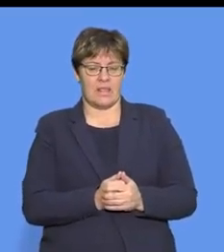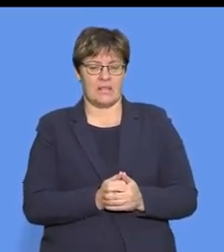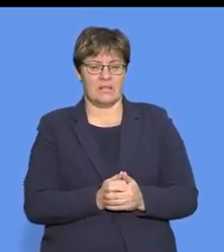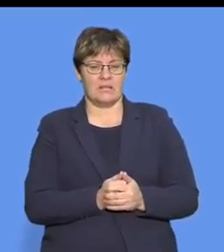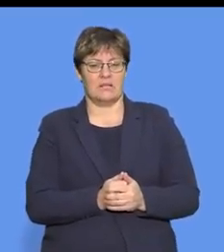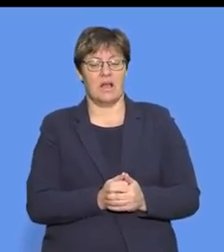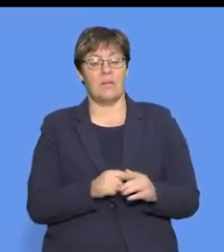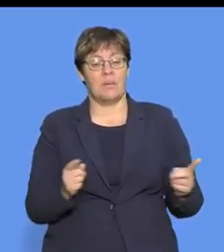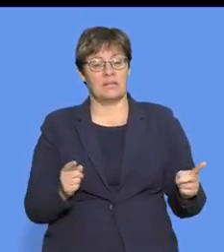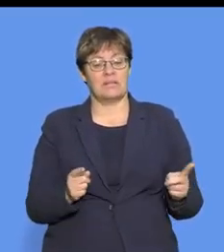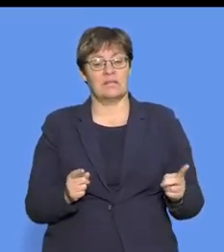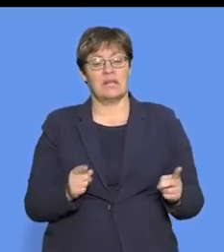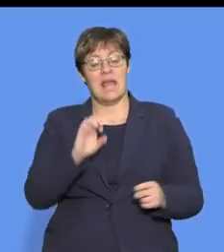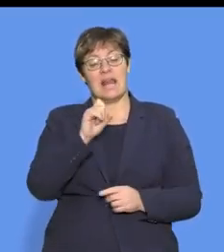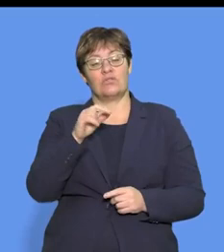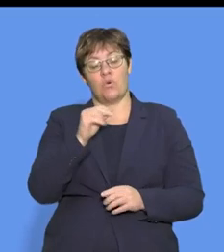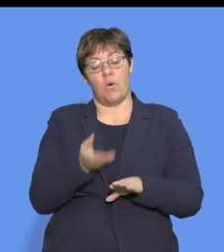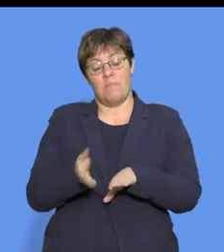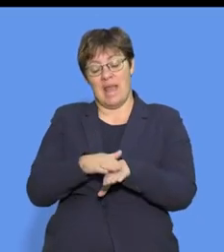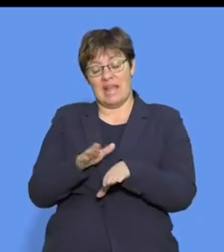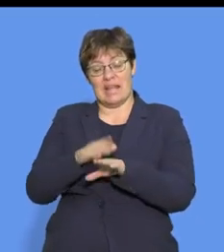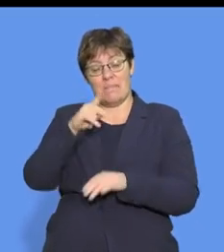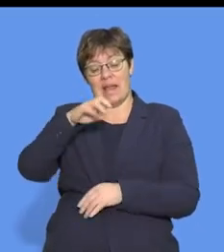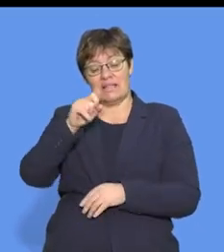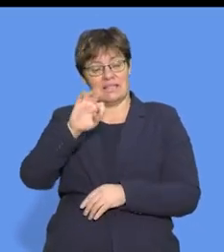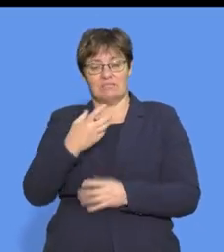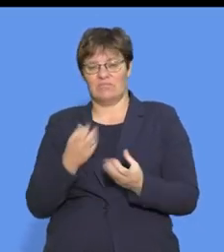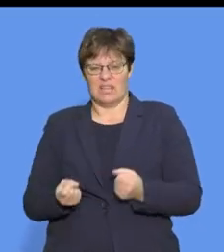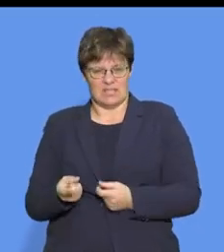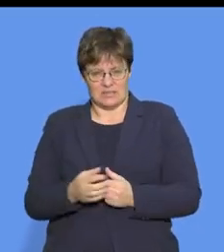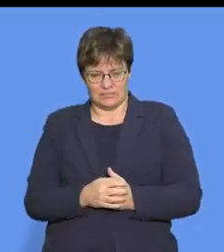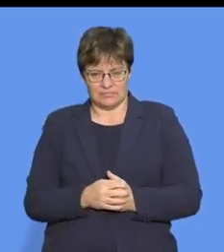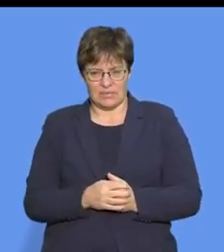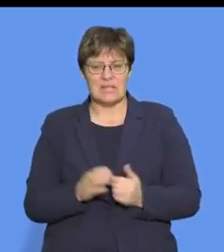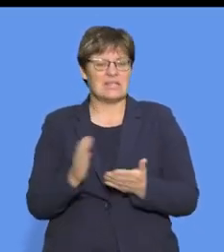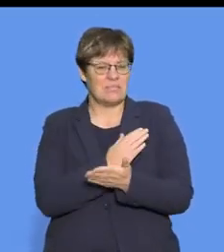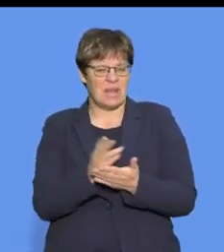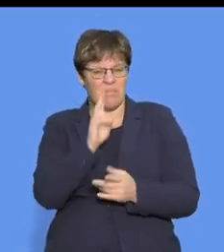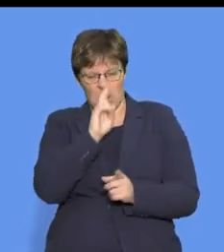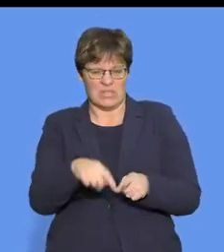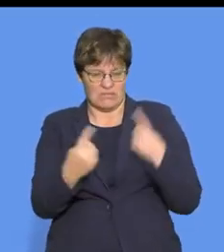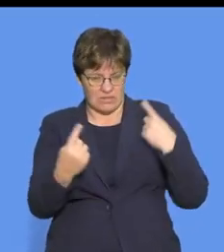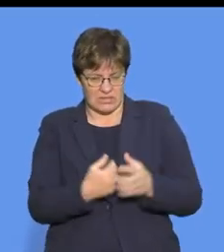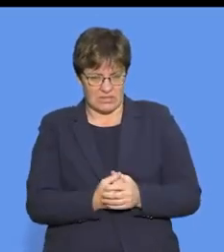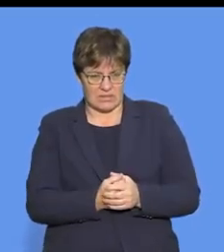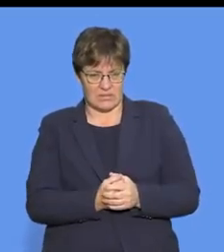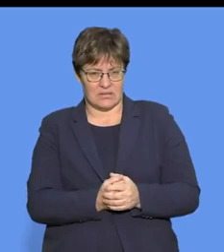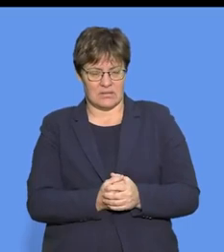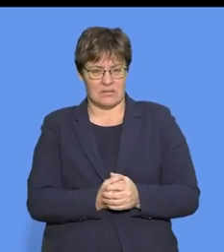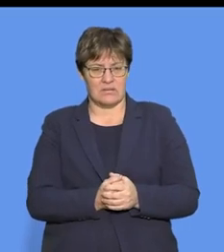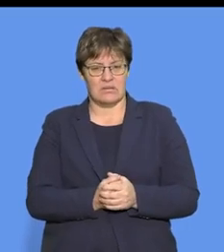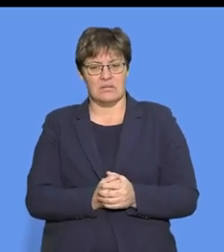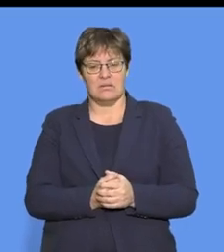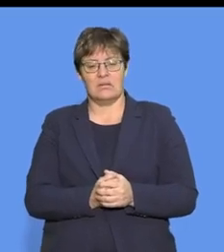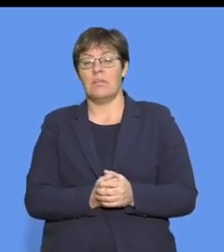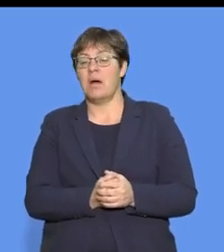type of element. Although in electroplating we don't get that. So they do sometimes appear different. What